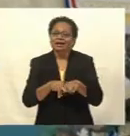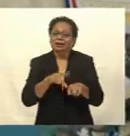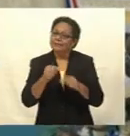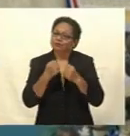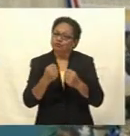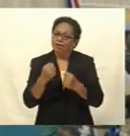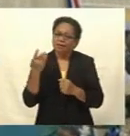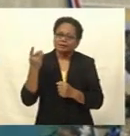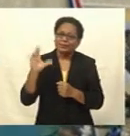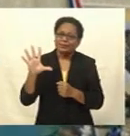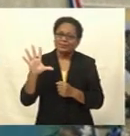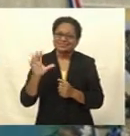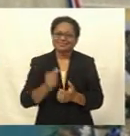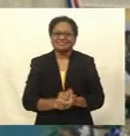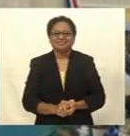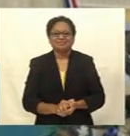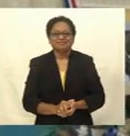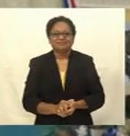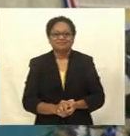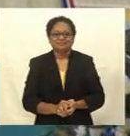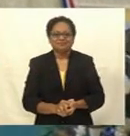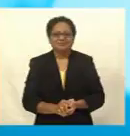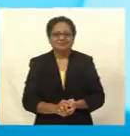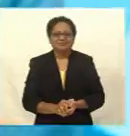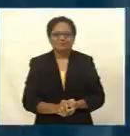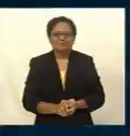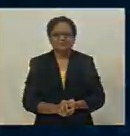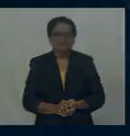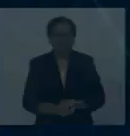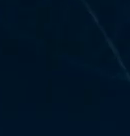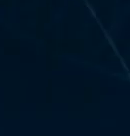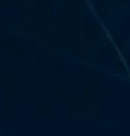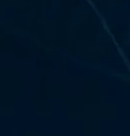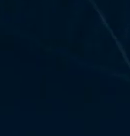independent. Eleanor Turangevio, FBC News.